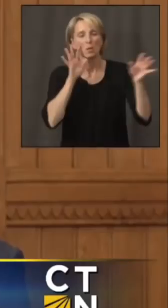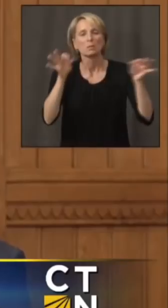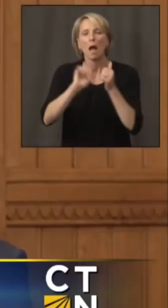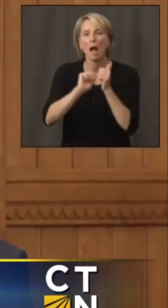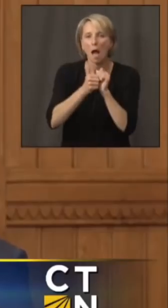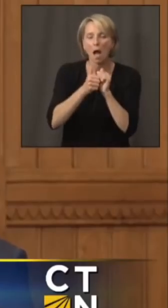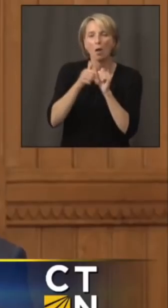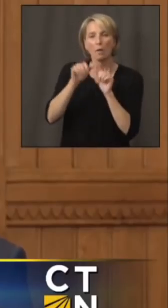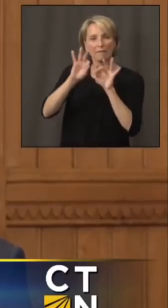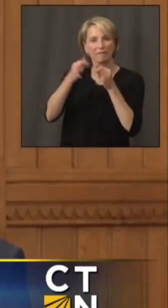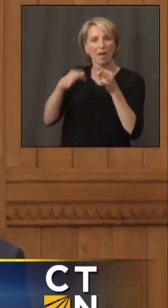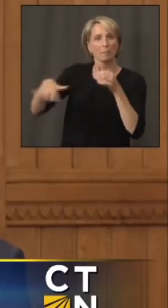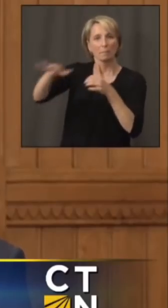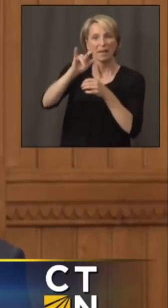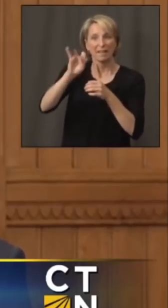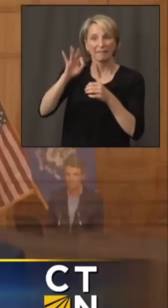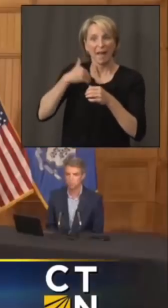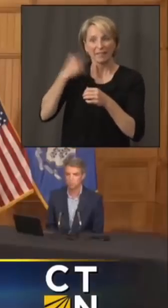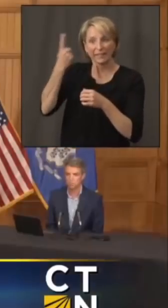time.